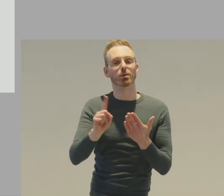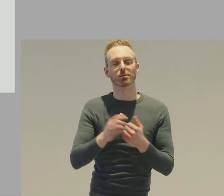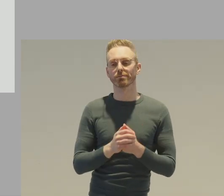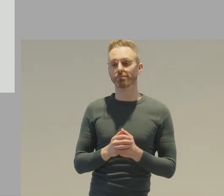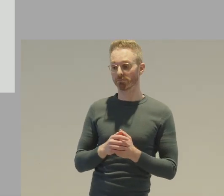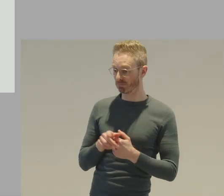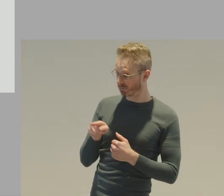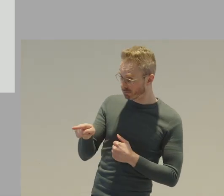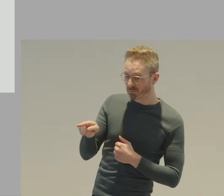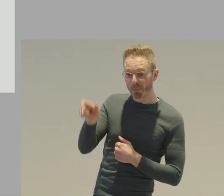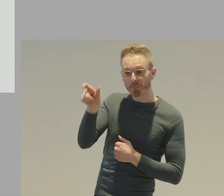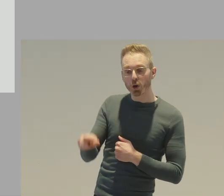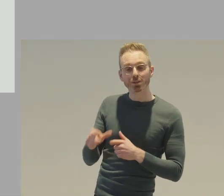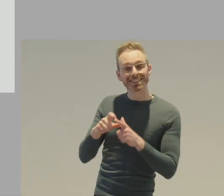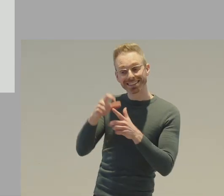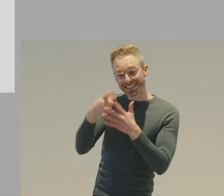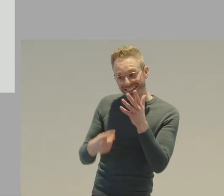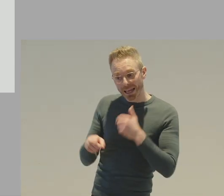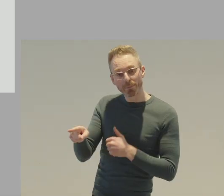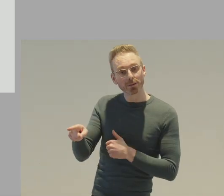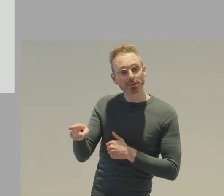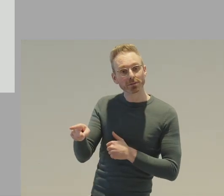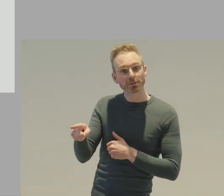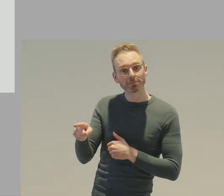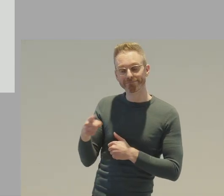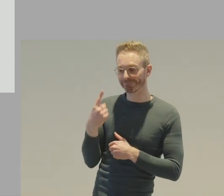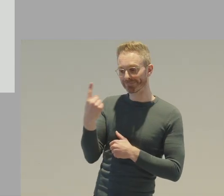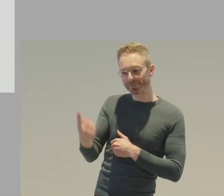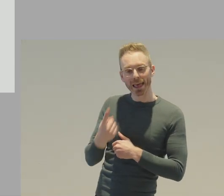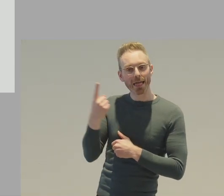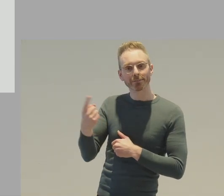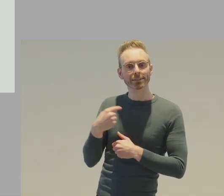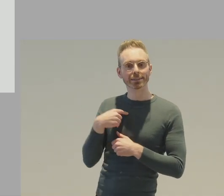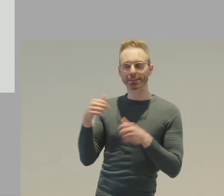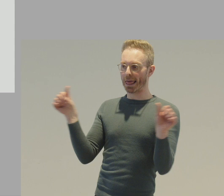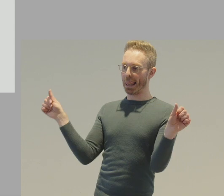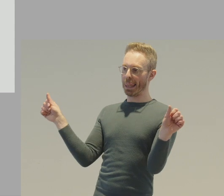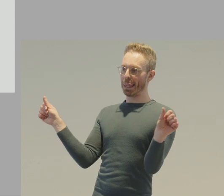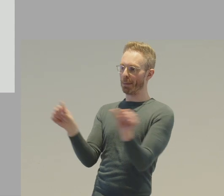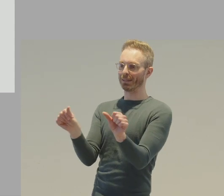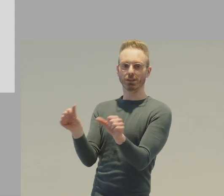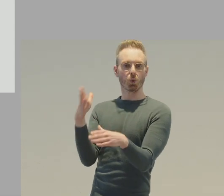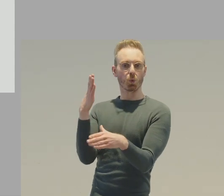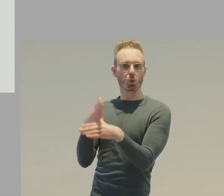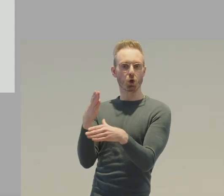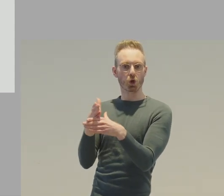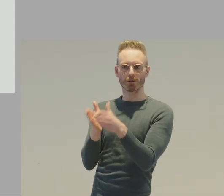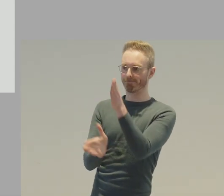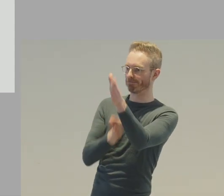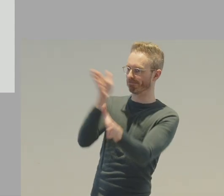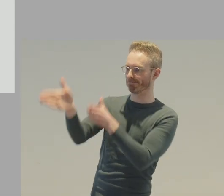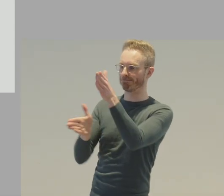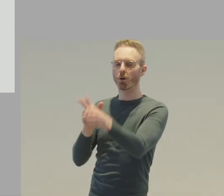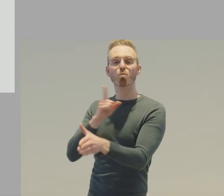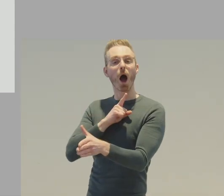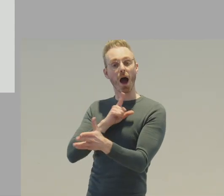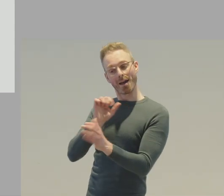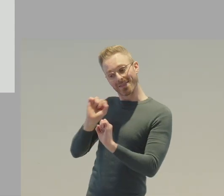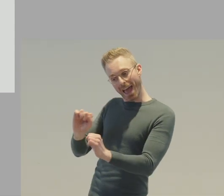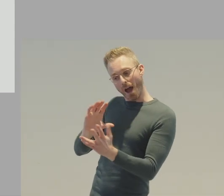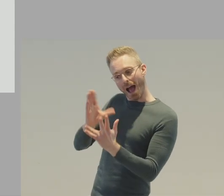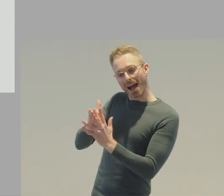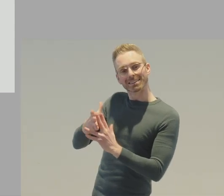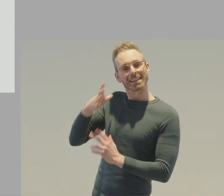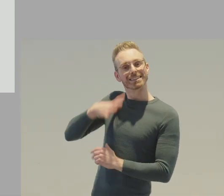person is disabled and they have a limited capacity for work, they can't do very much work because of their access needs, you can